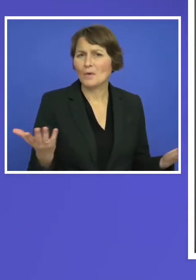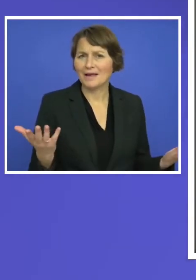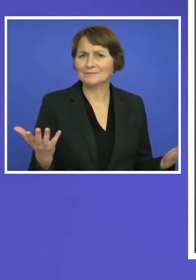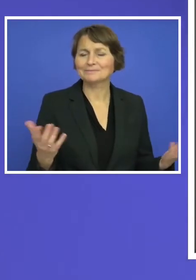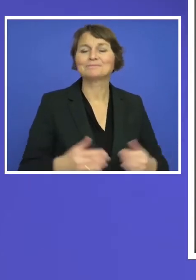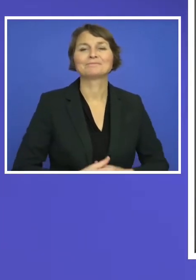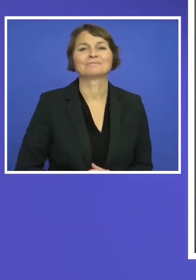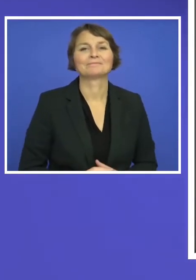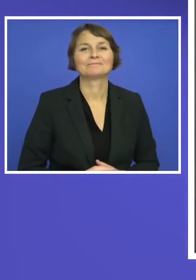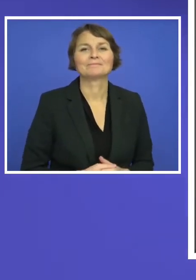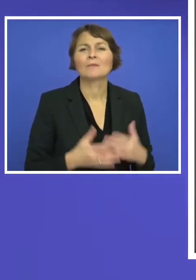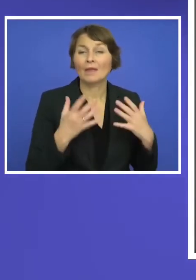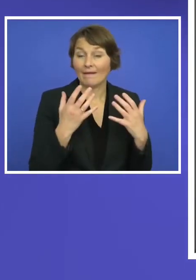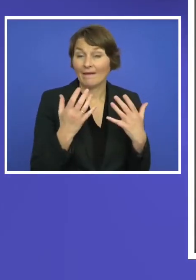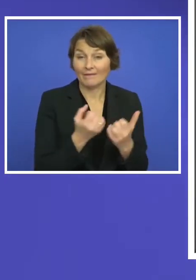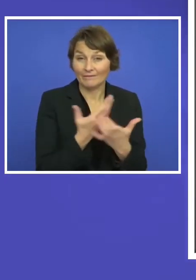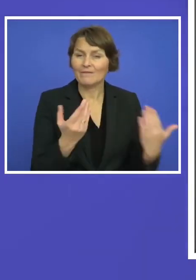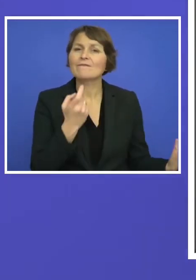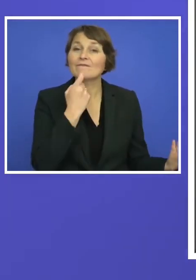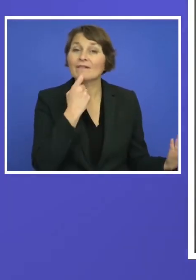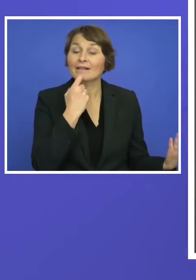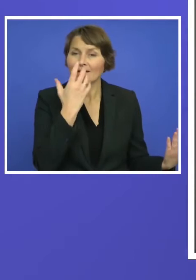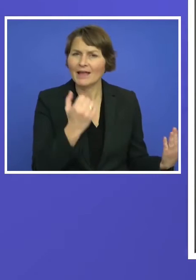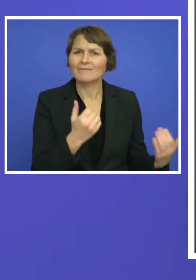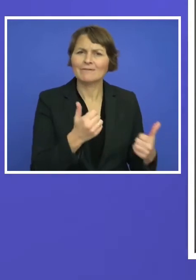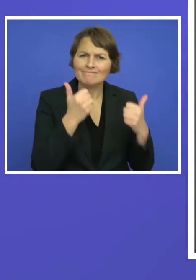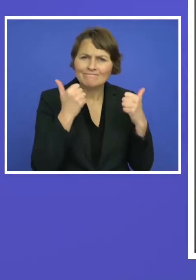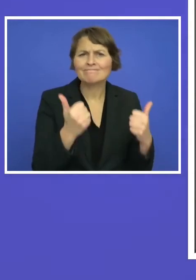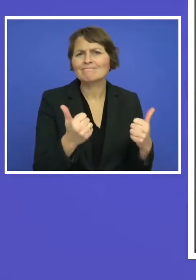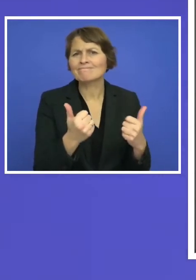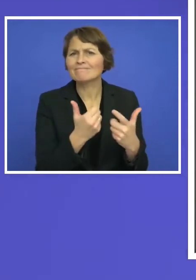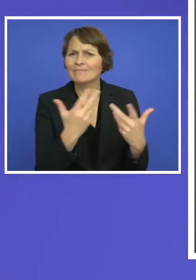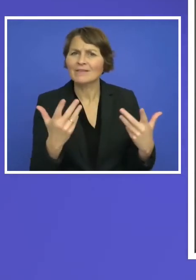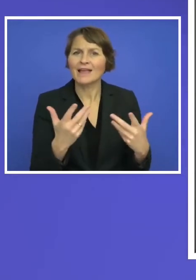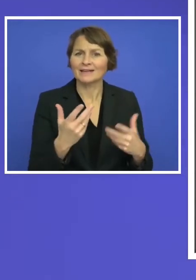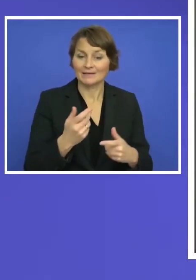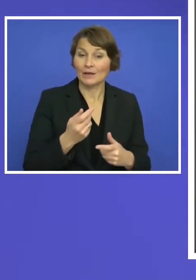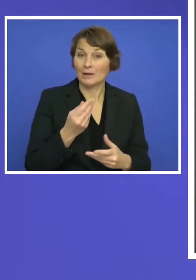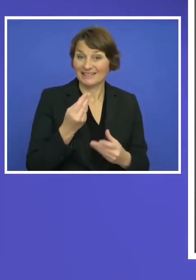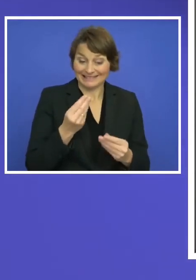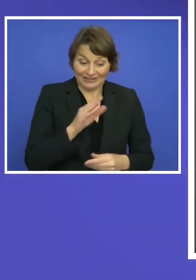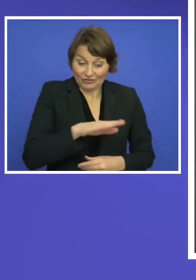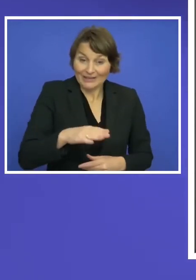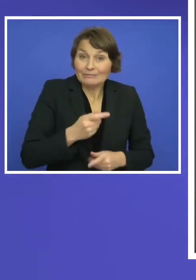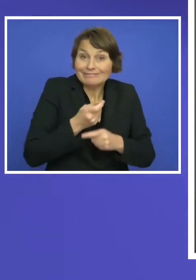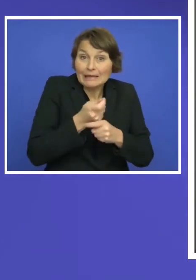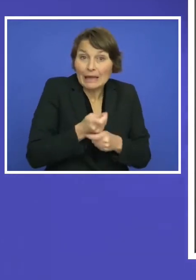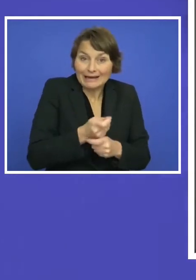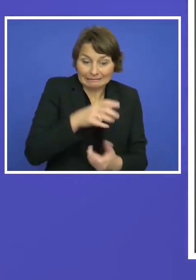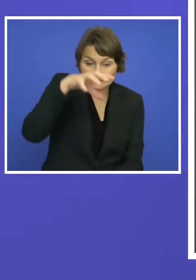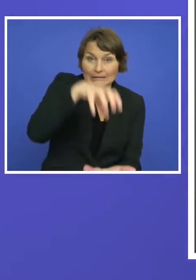high quality and inexpensive daycare, which is also